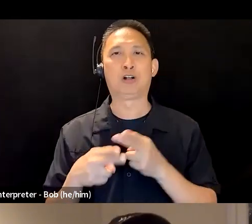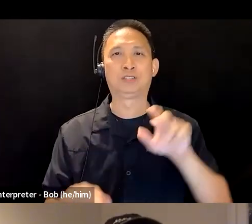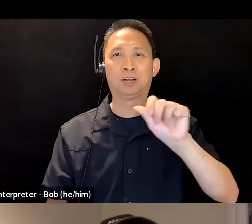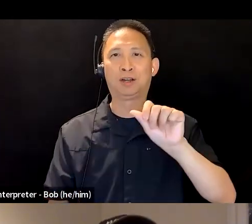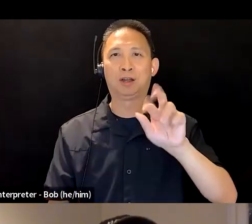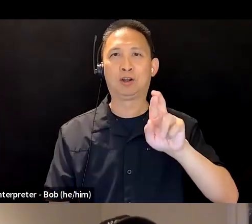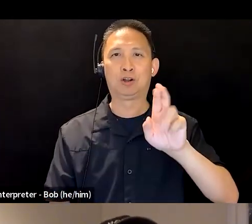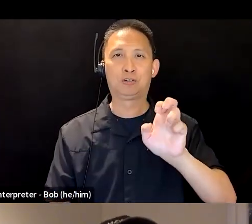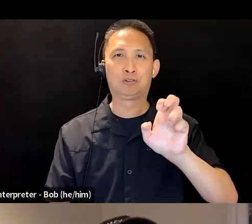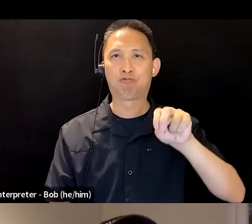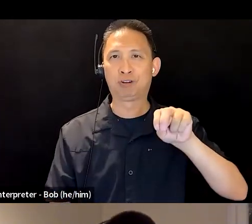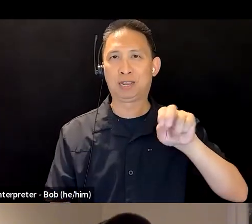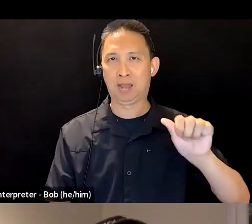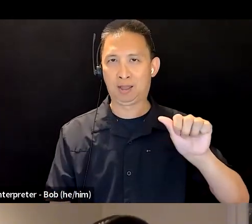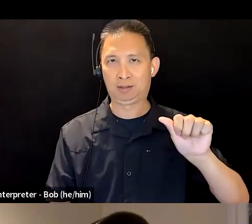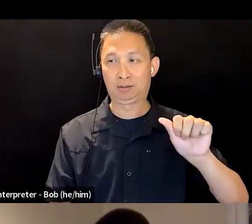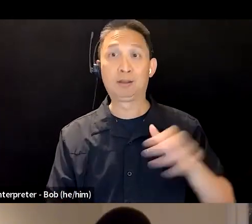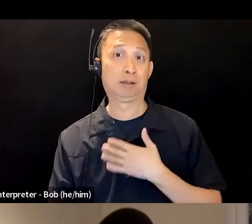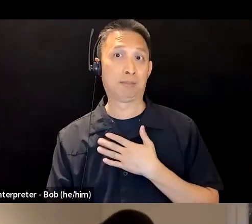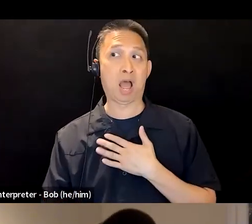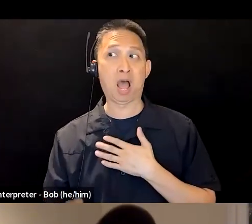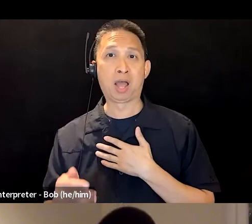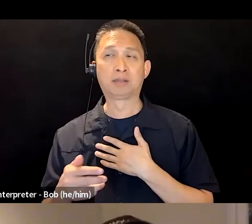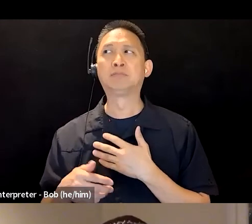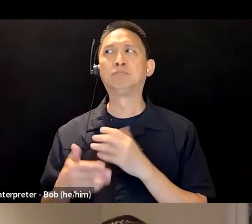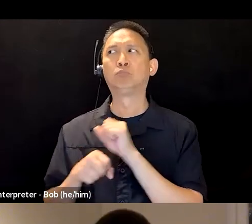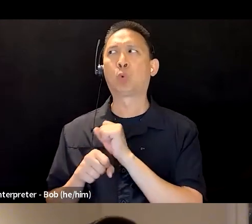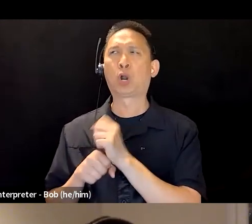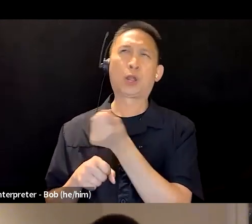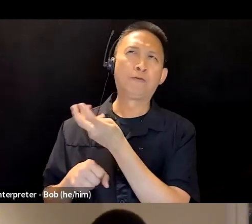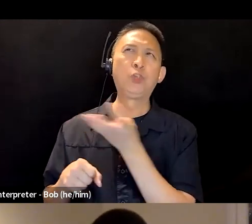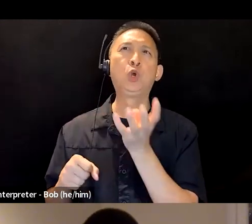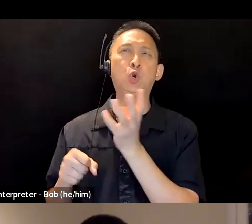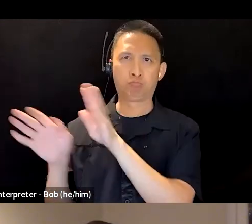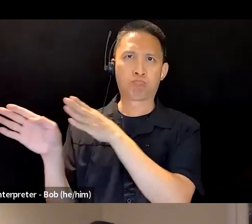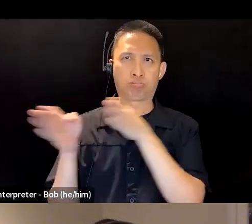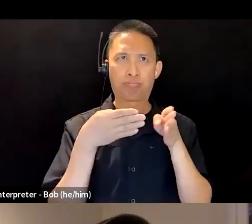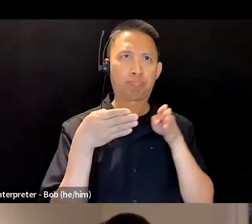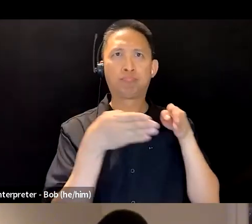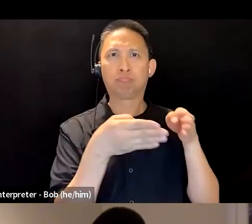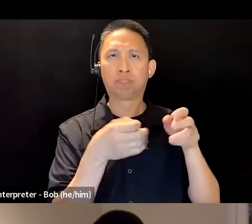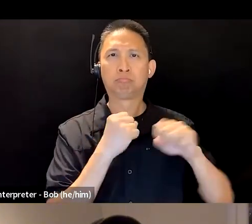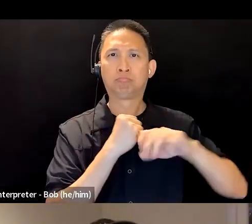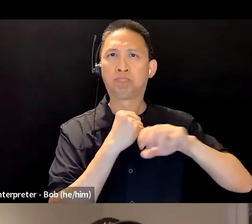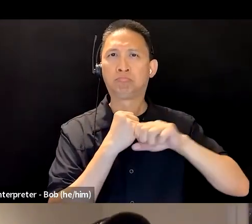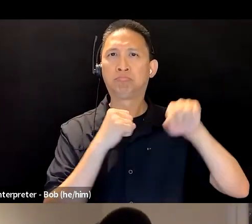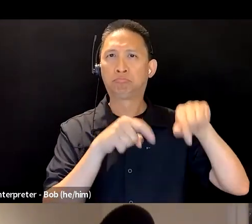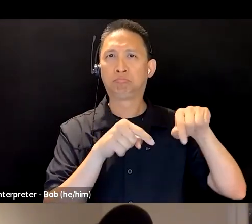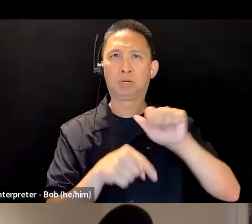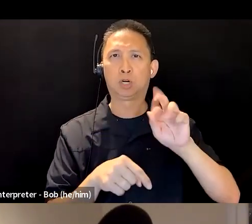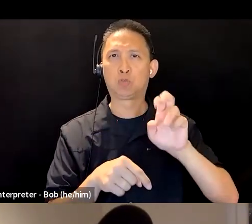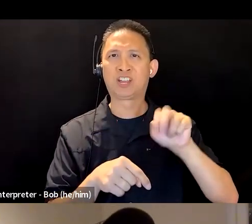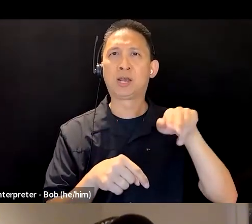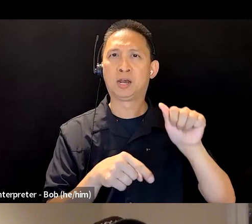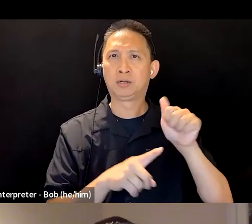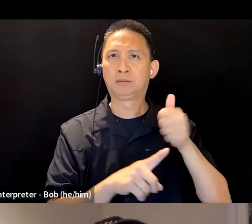and I actually had a few things in development with that strand, but actually it kind of all happened in amidst